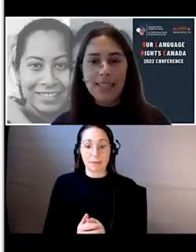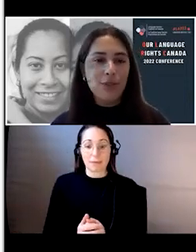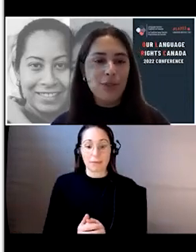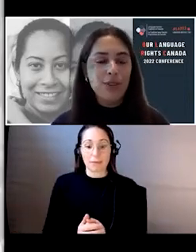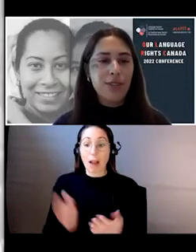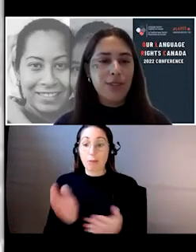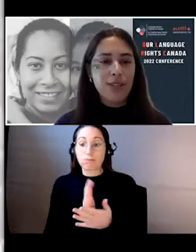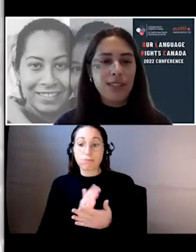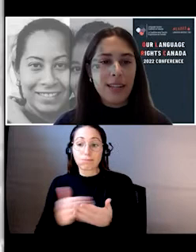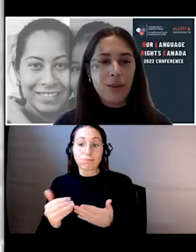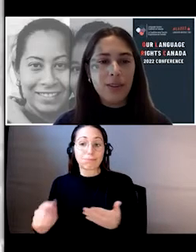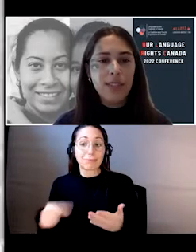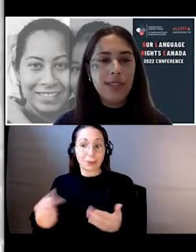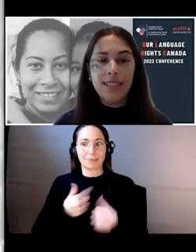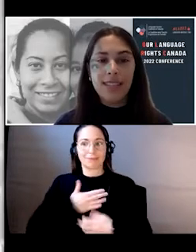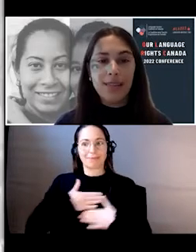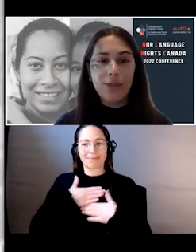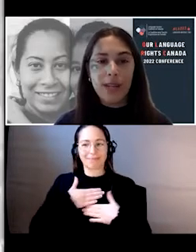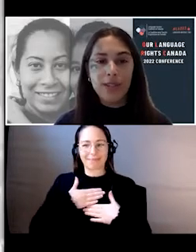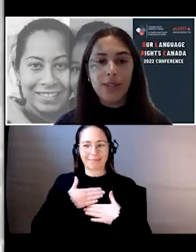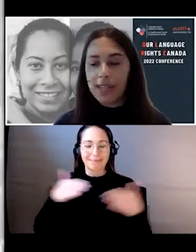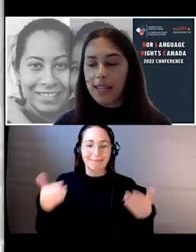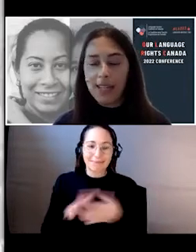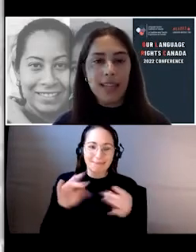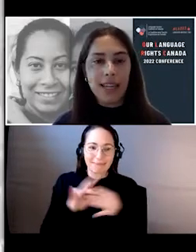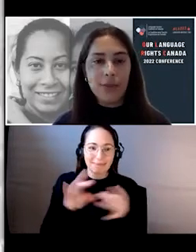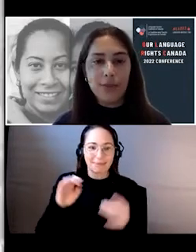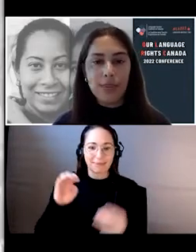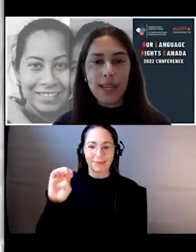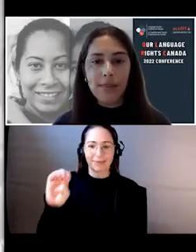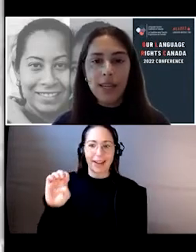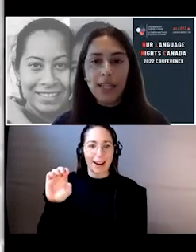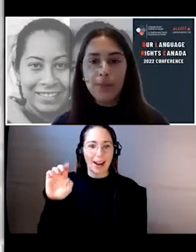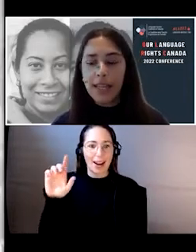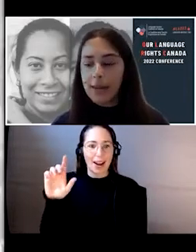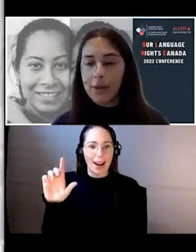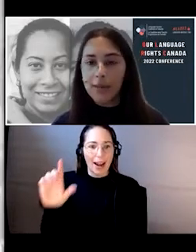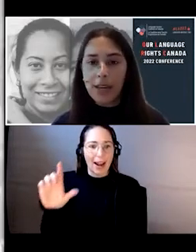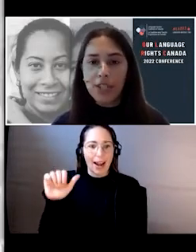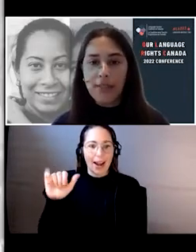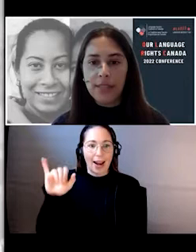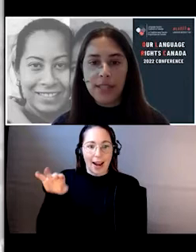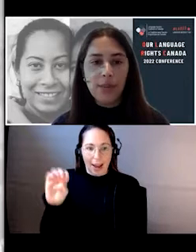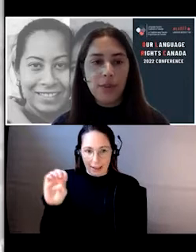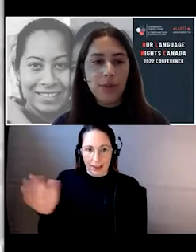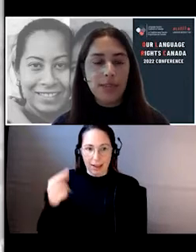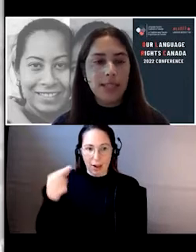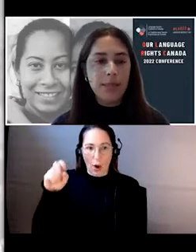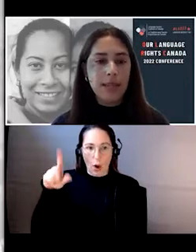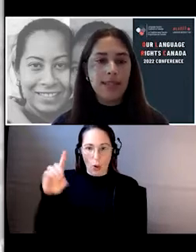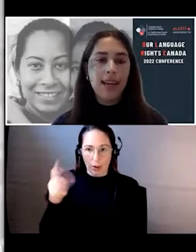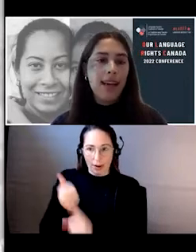excited to introduce Dr. Elaine Gold, the Executive Director of the Canadian Language Museum, speaking about language advocacy through